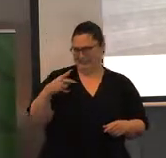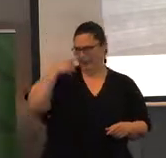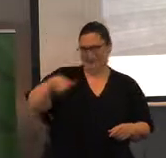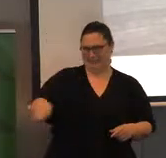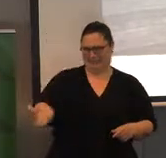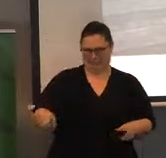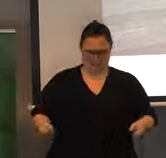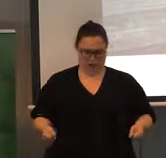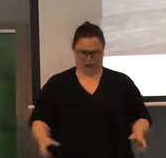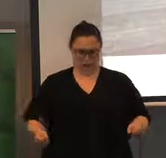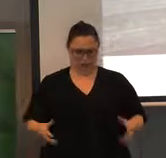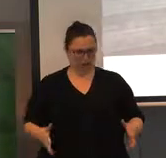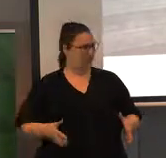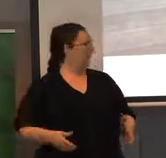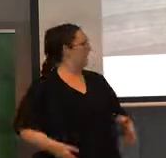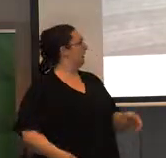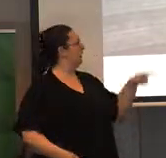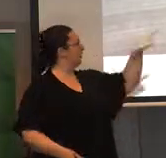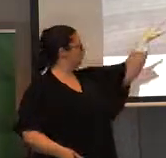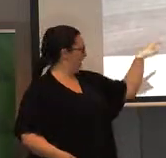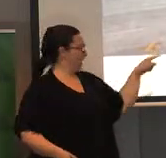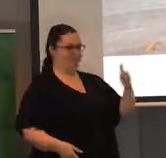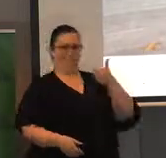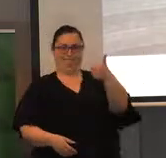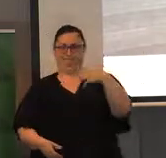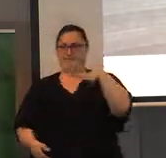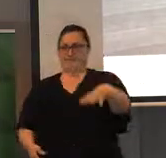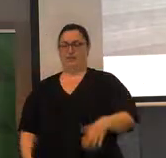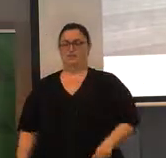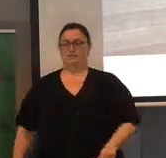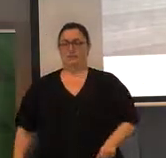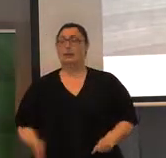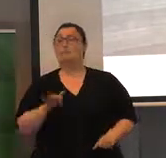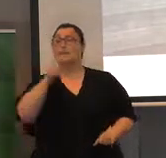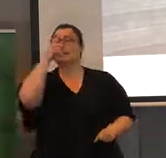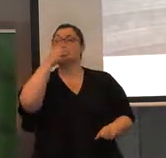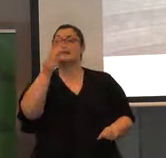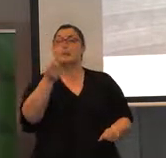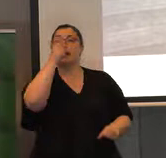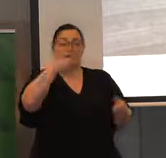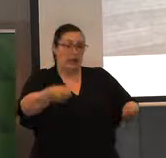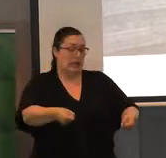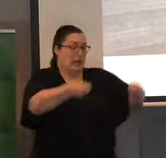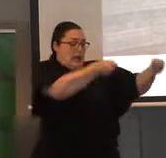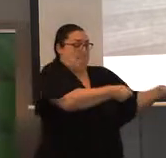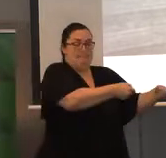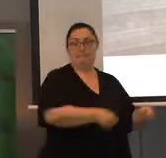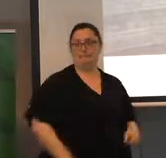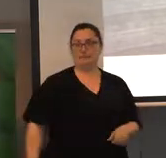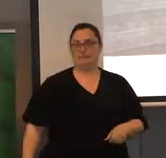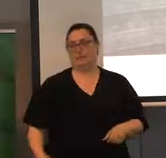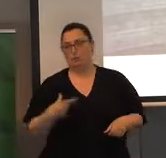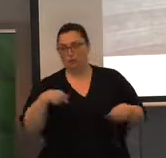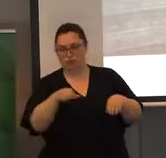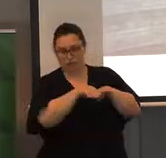wheelchair ramp is. The assumption is made, obviously, that people with wheelchairs have somebody that can help them over the lip. But I